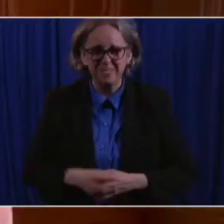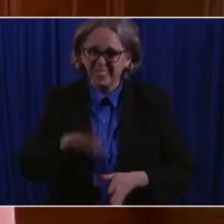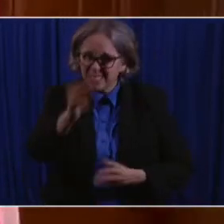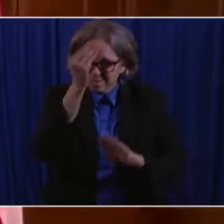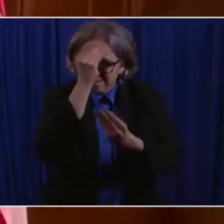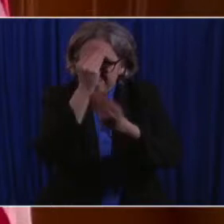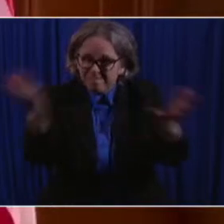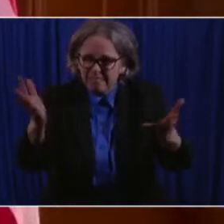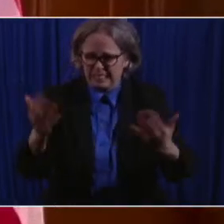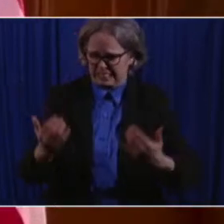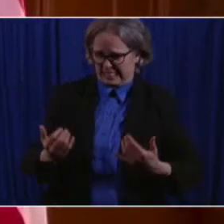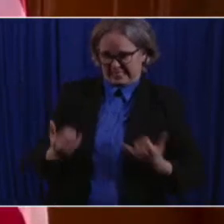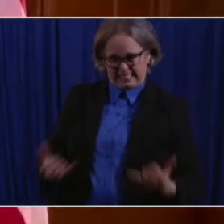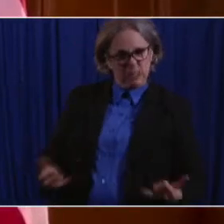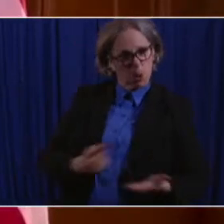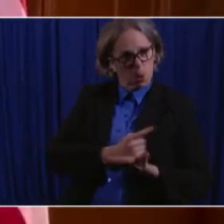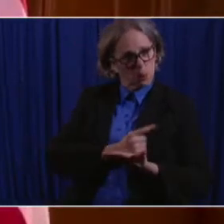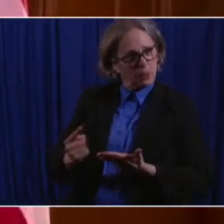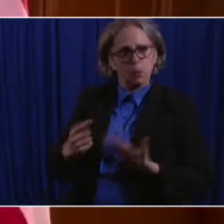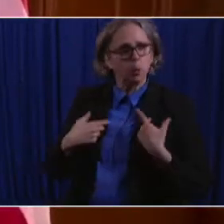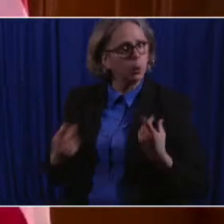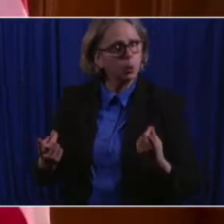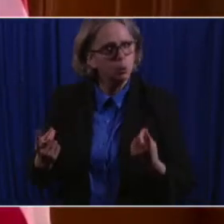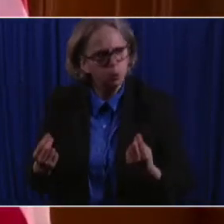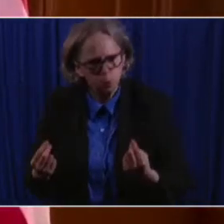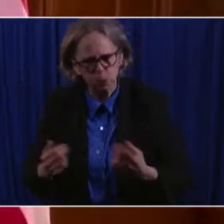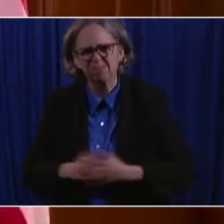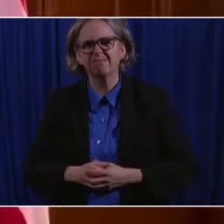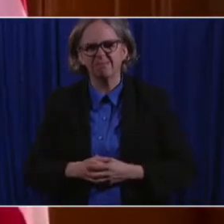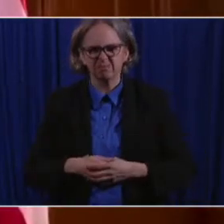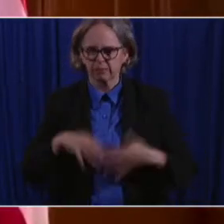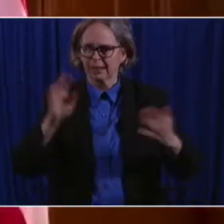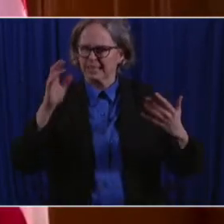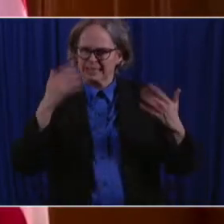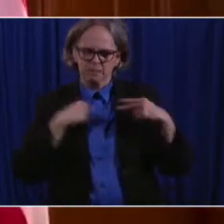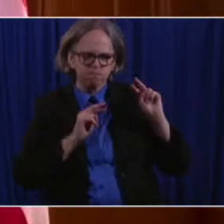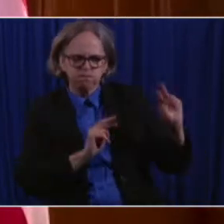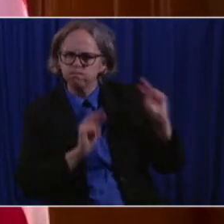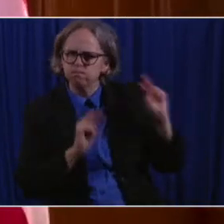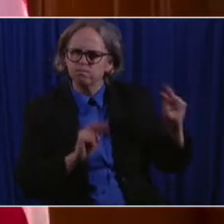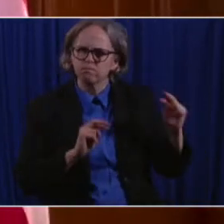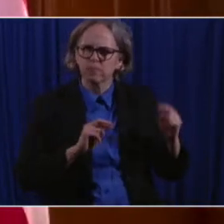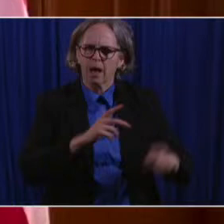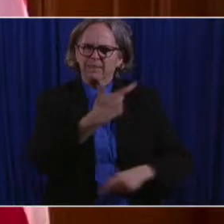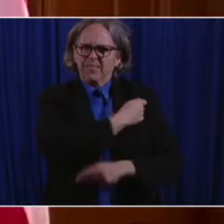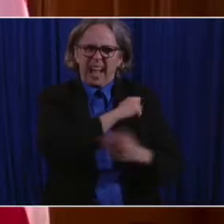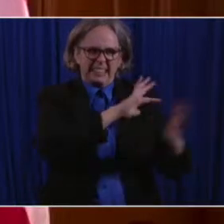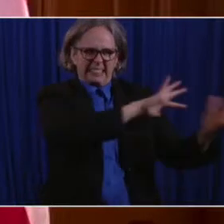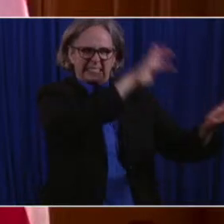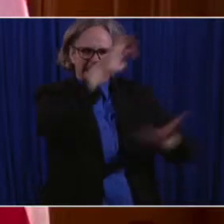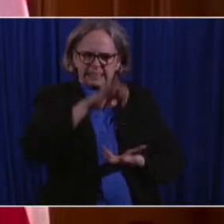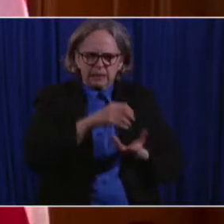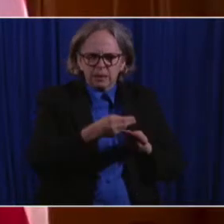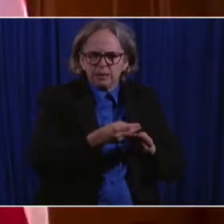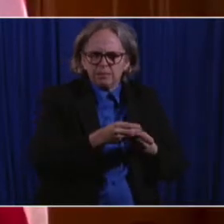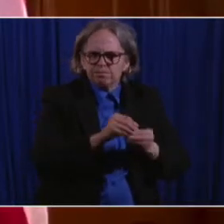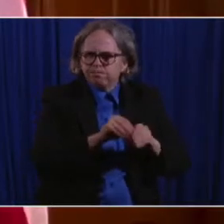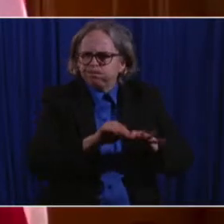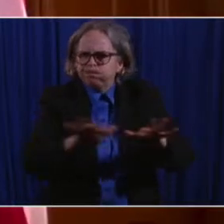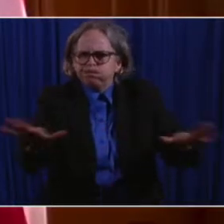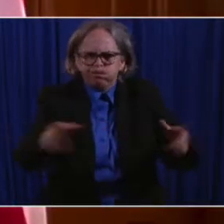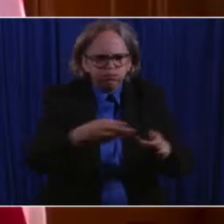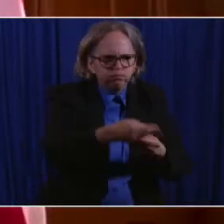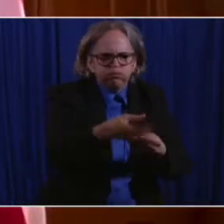have flowing into the state and available. They usually arrive on Monday, Tuesday, and Wednesday, sometimes into